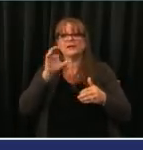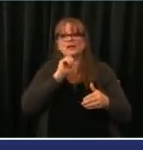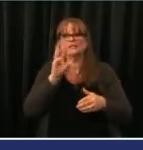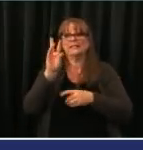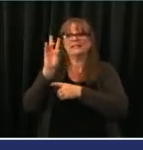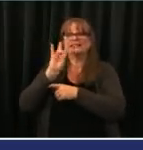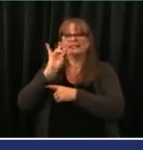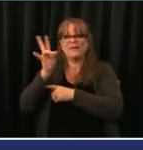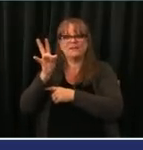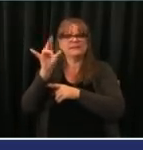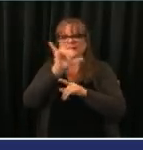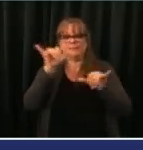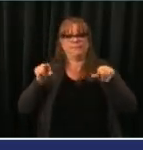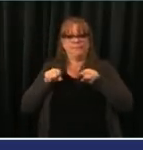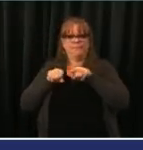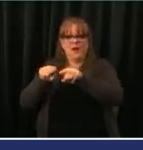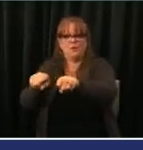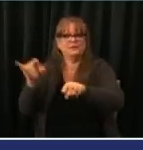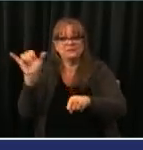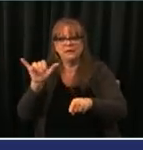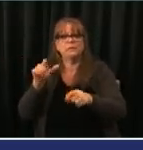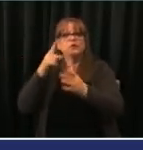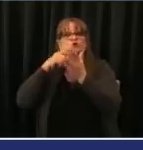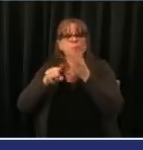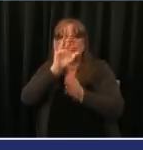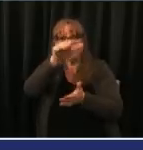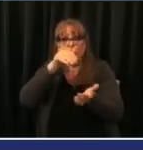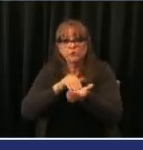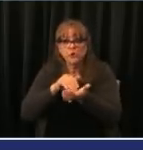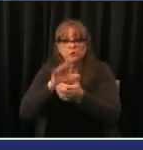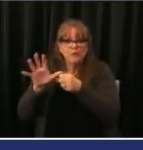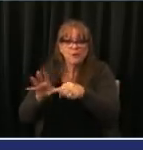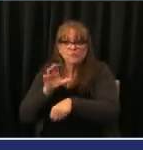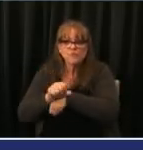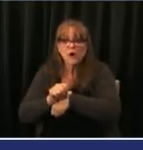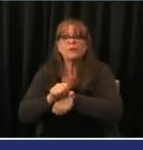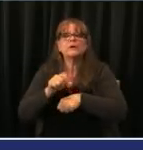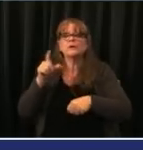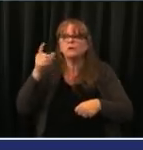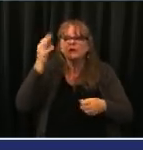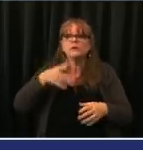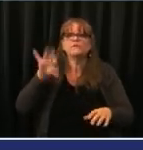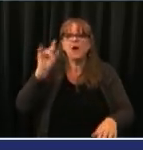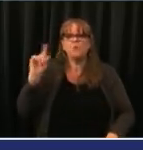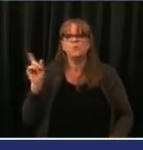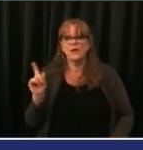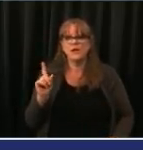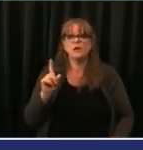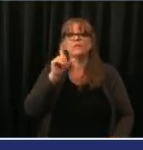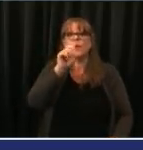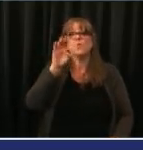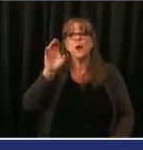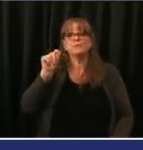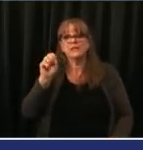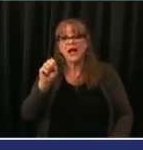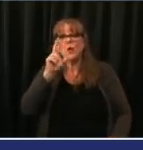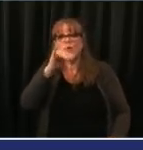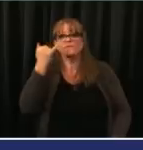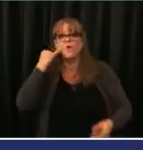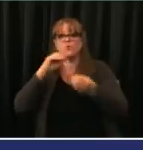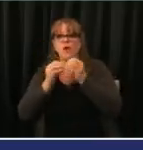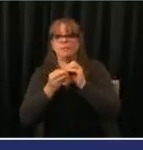appointment. You can get more information on how to do that by going to our website or calling our hotline. That information is on the screen in front